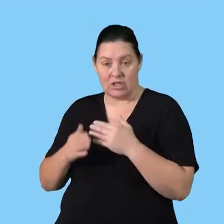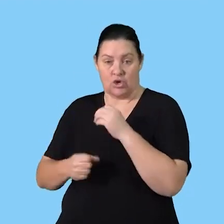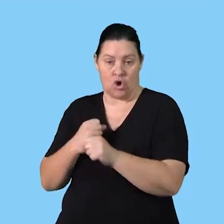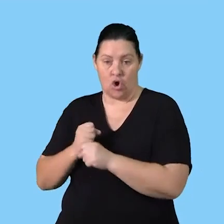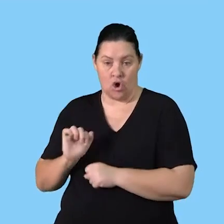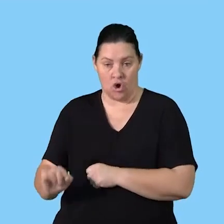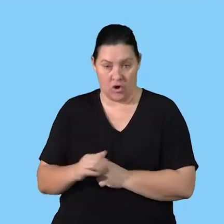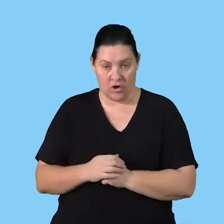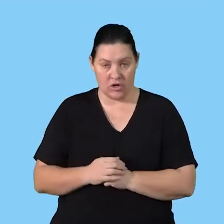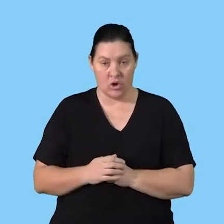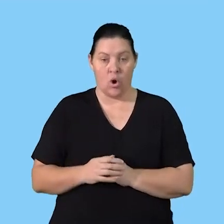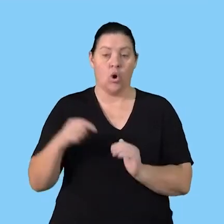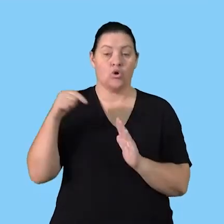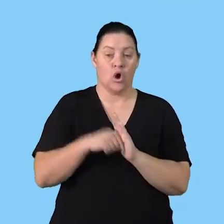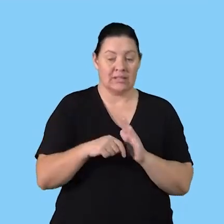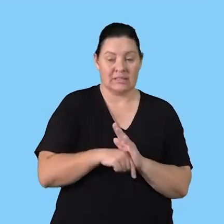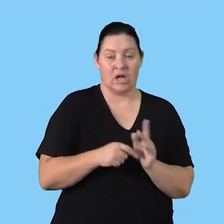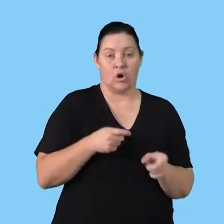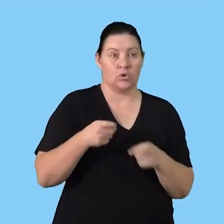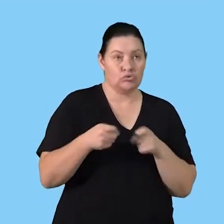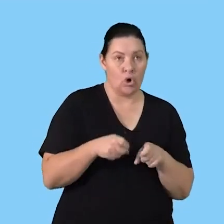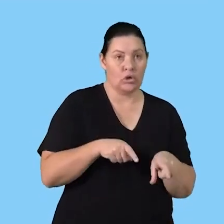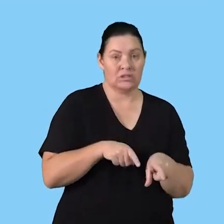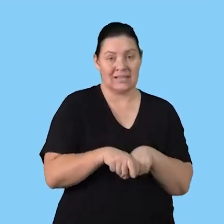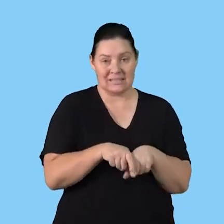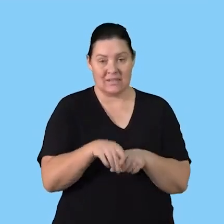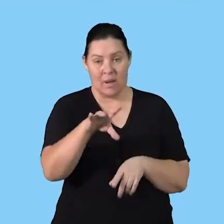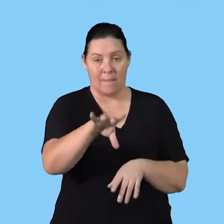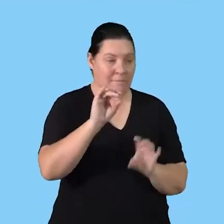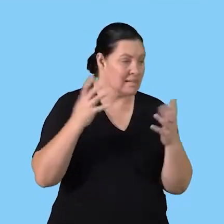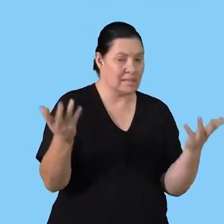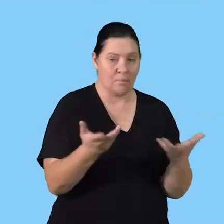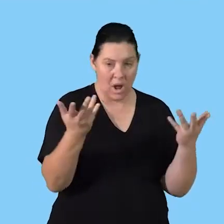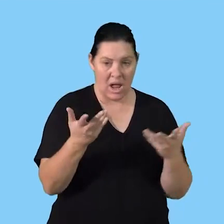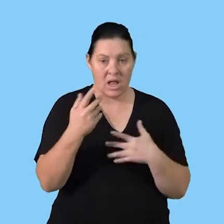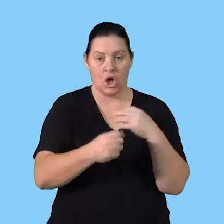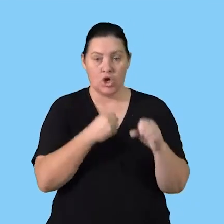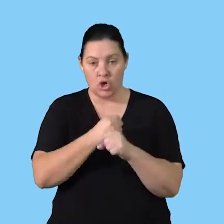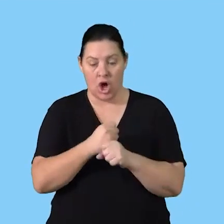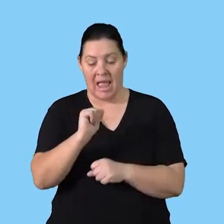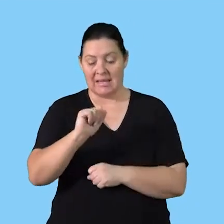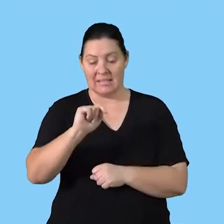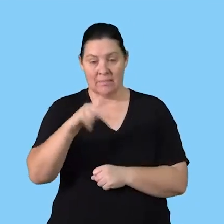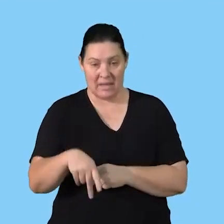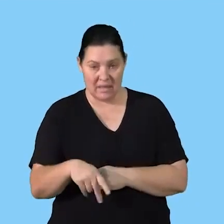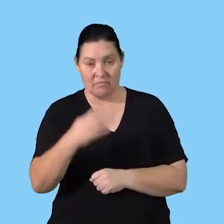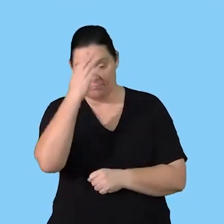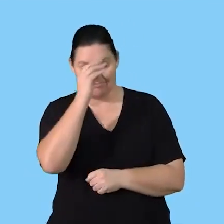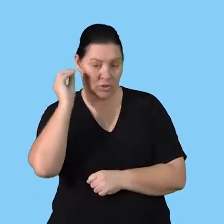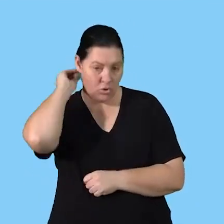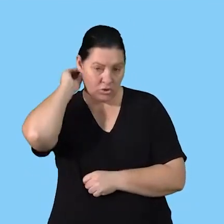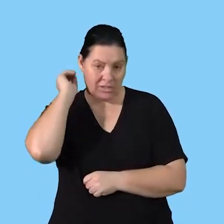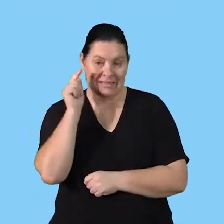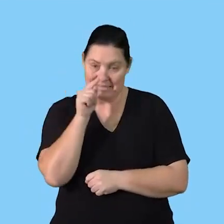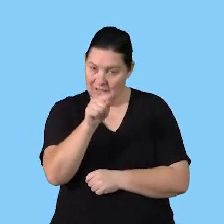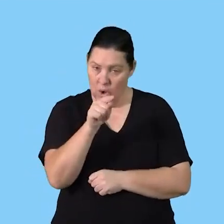year. So the concepts, control test, should you pick them up somewhere in your annual teaching plan, kindly note